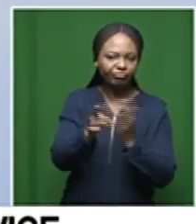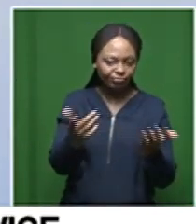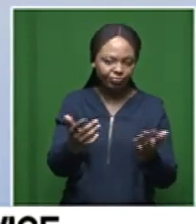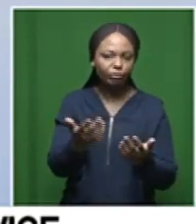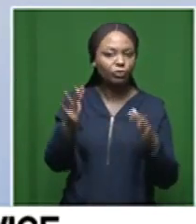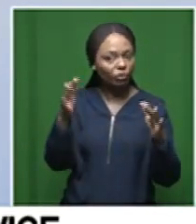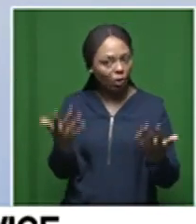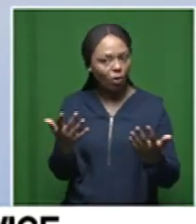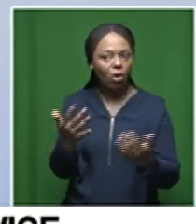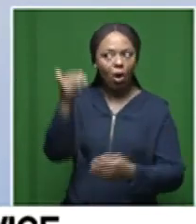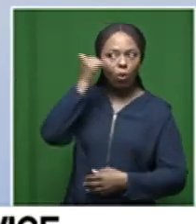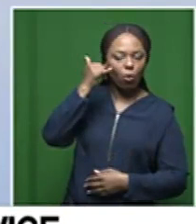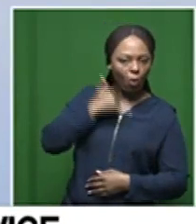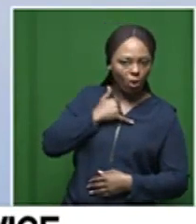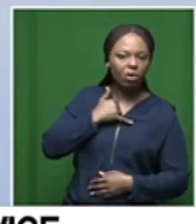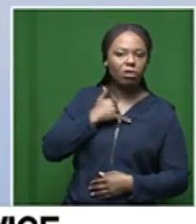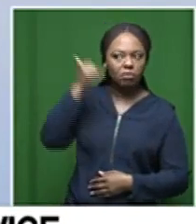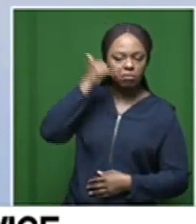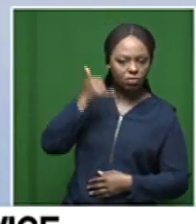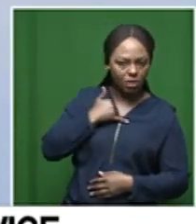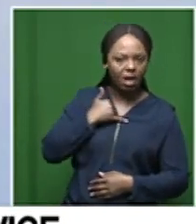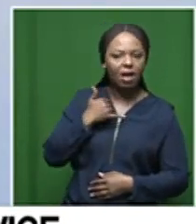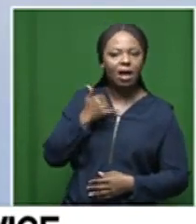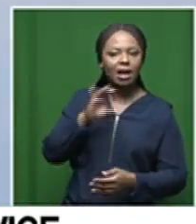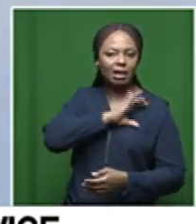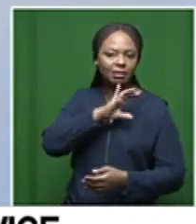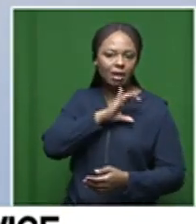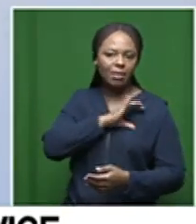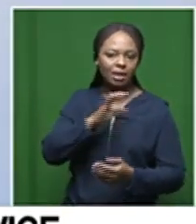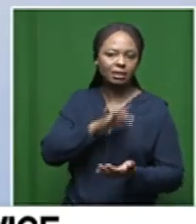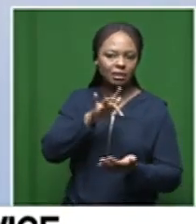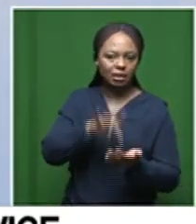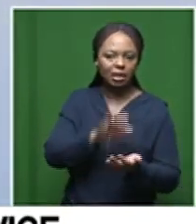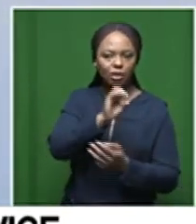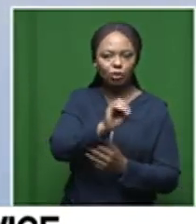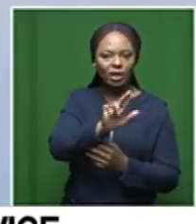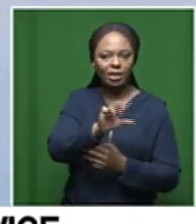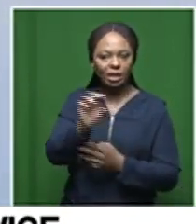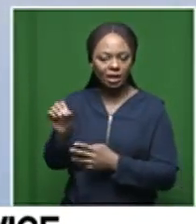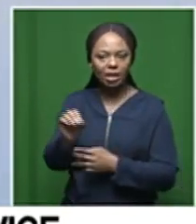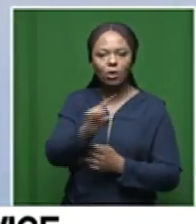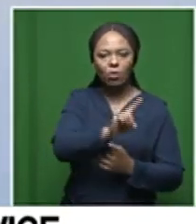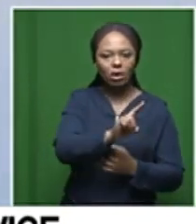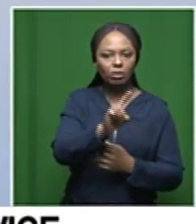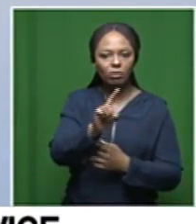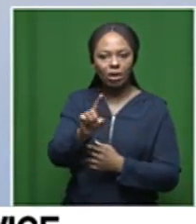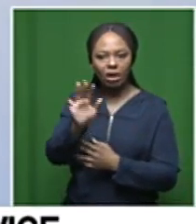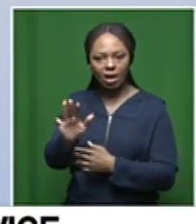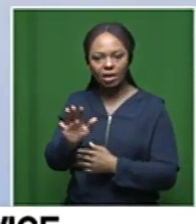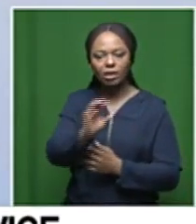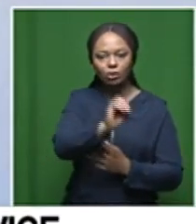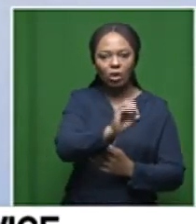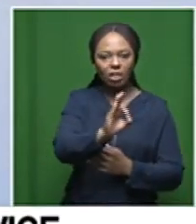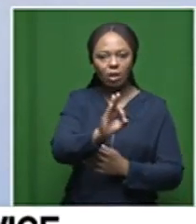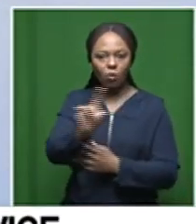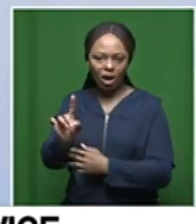us directly at our customer service center, and our number is 0800 119